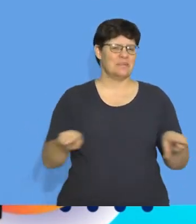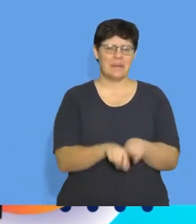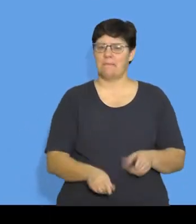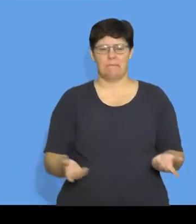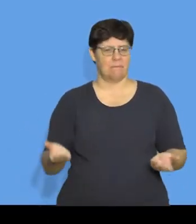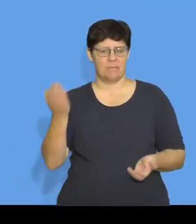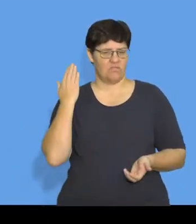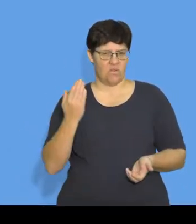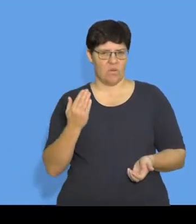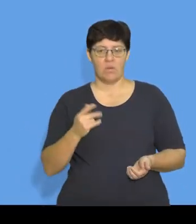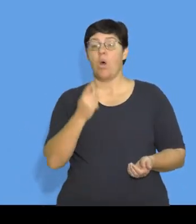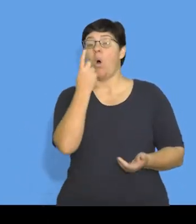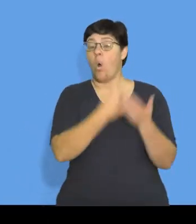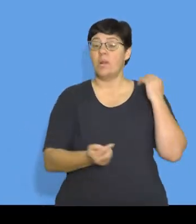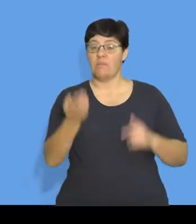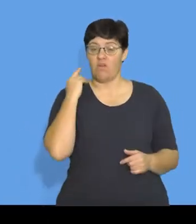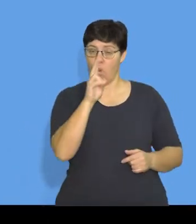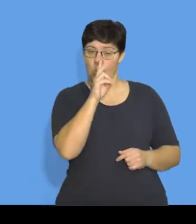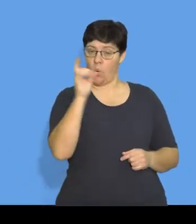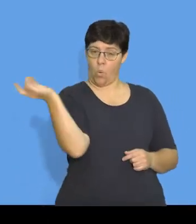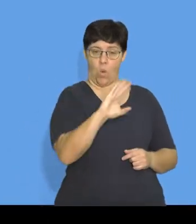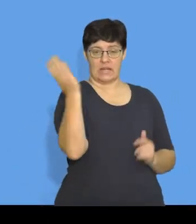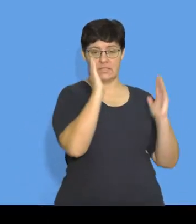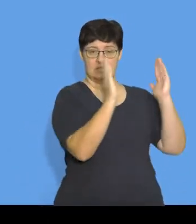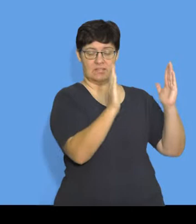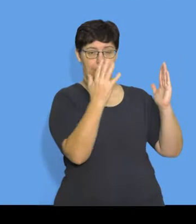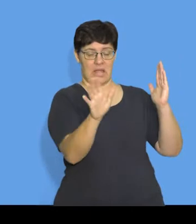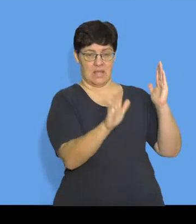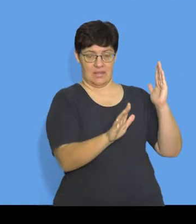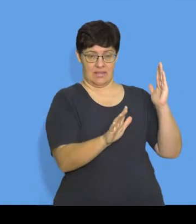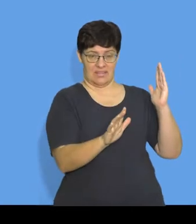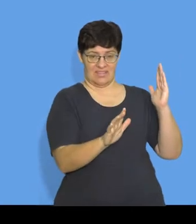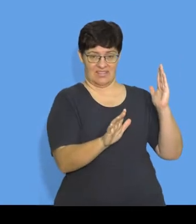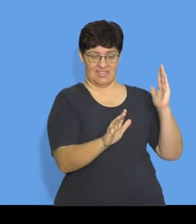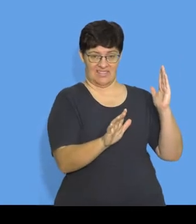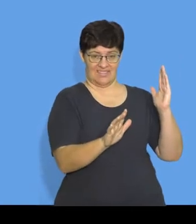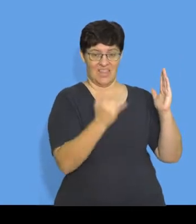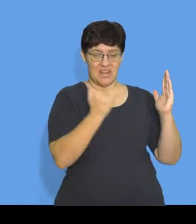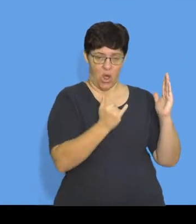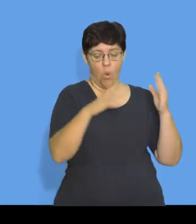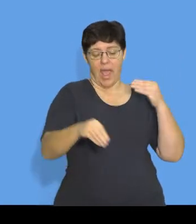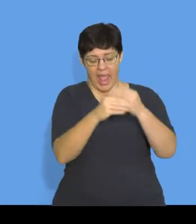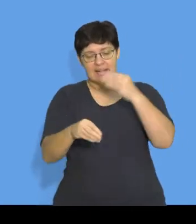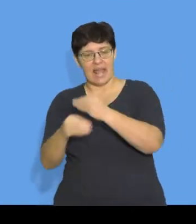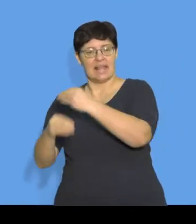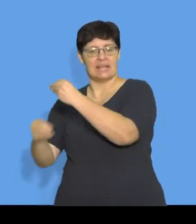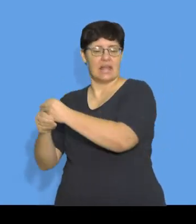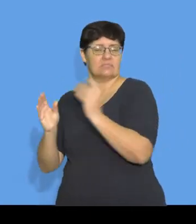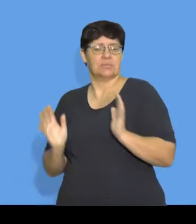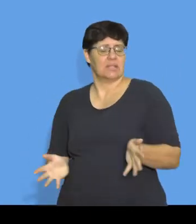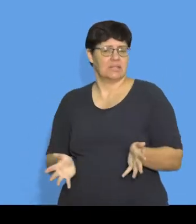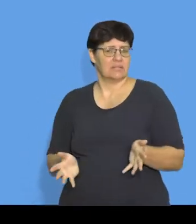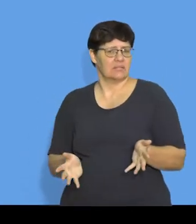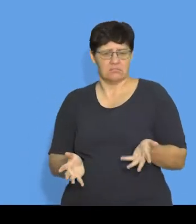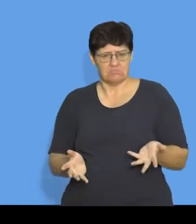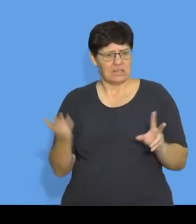thing as before. We've just usually only maybe looked at one part of the graph or one motion. Now we're just adding the extra things in. It's not